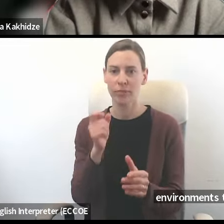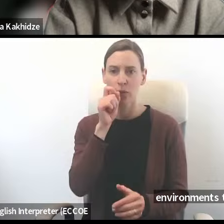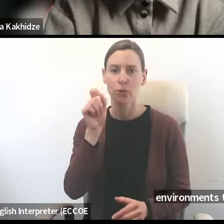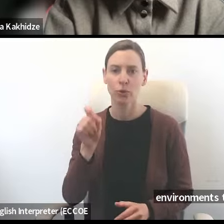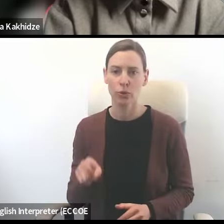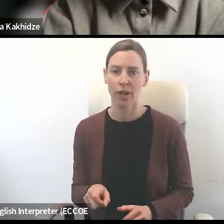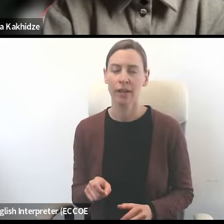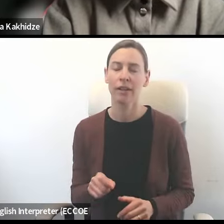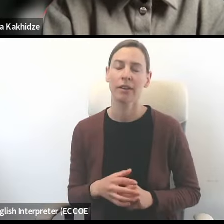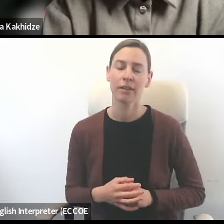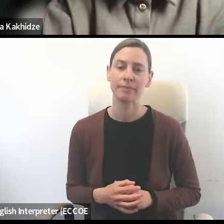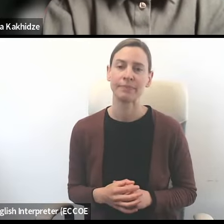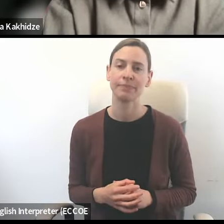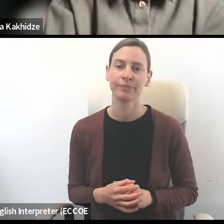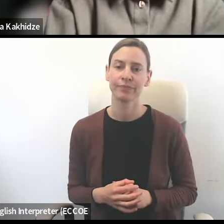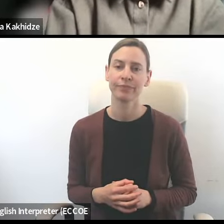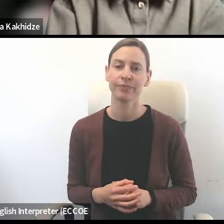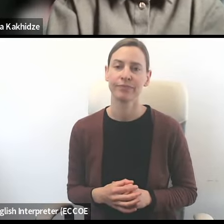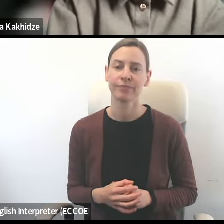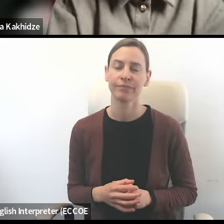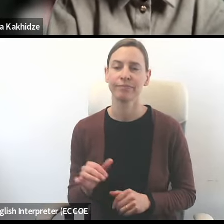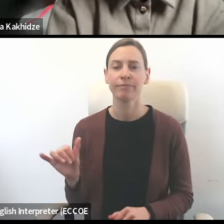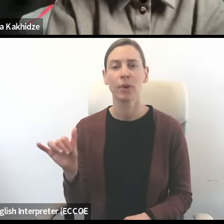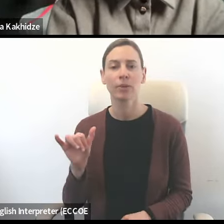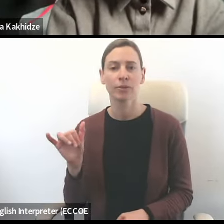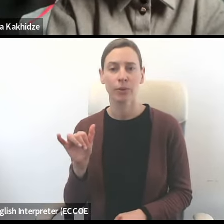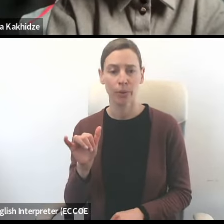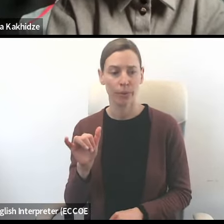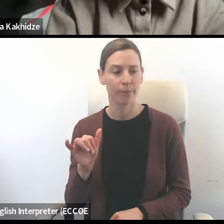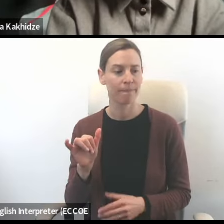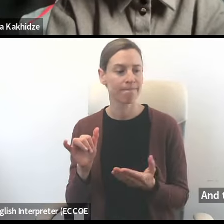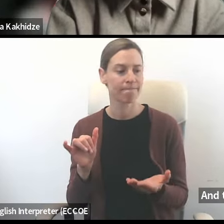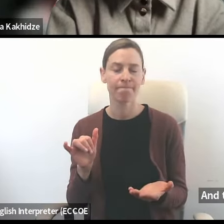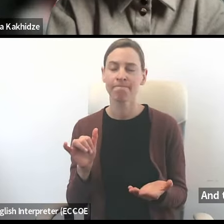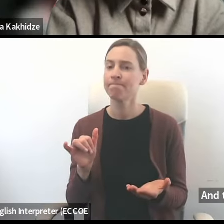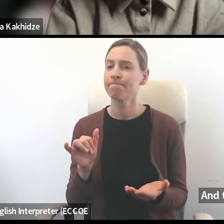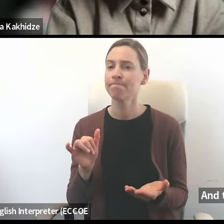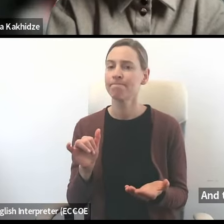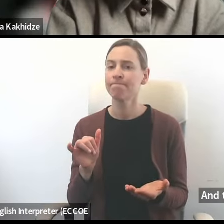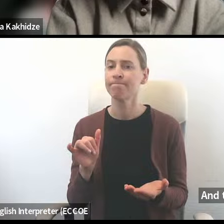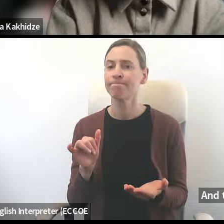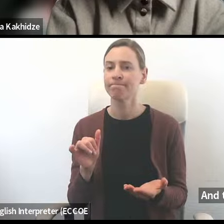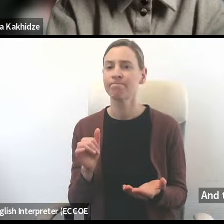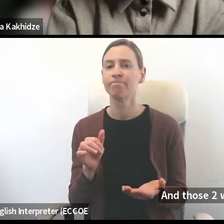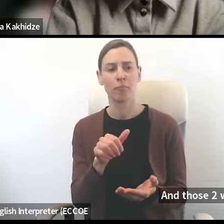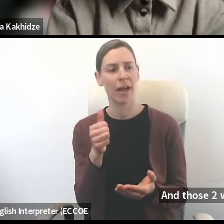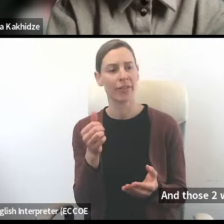which I may not be able to come back to.